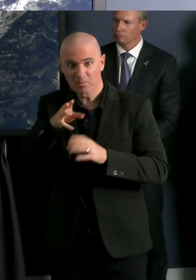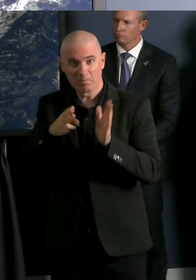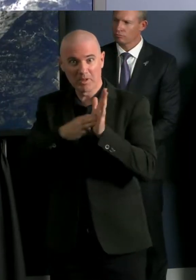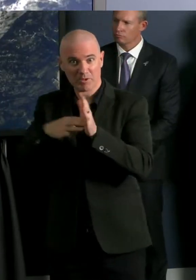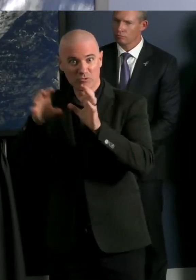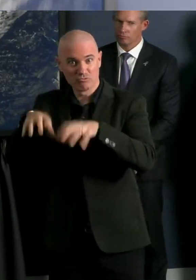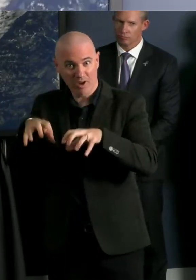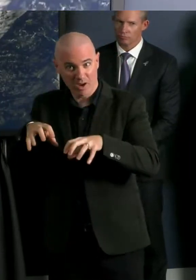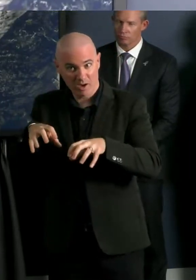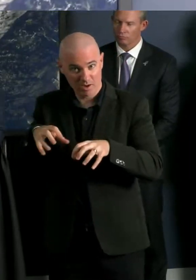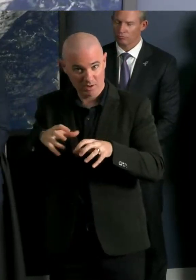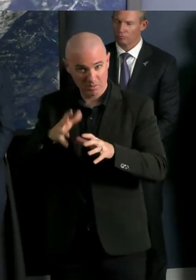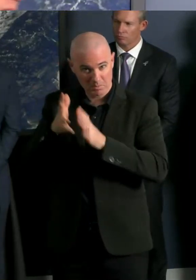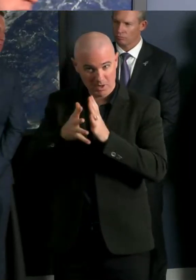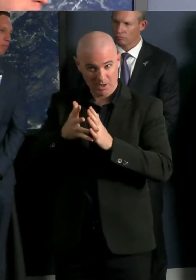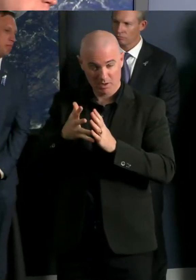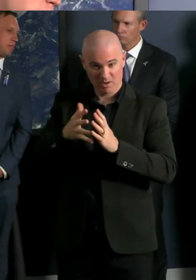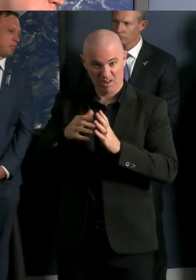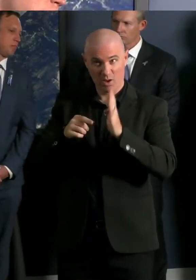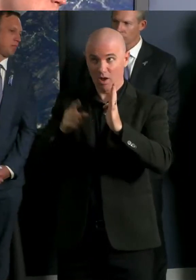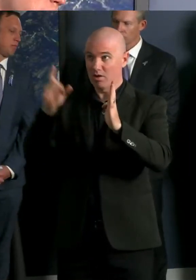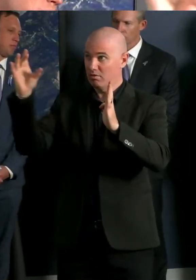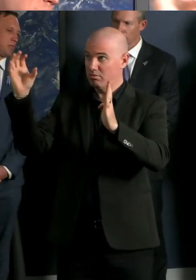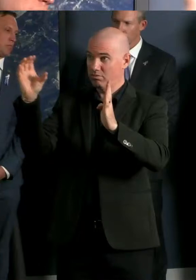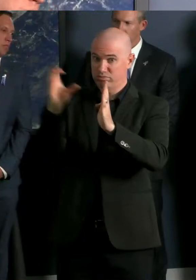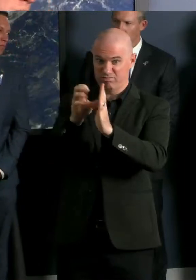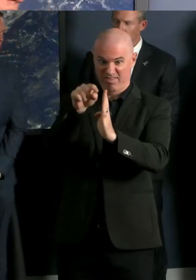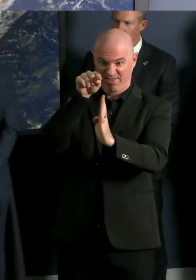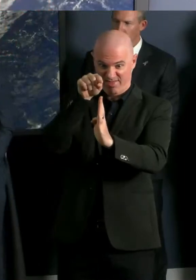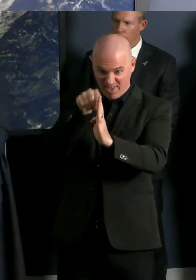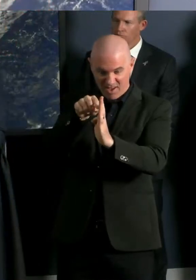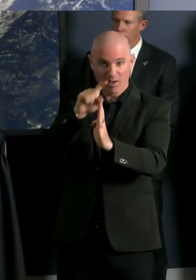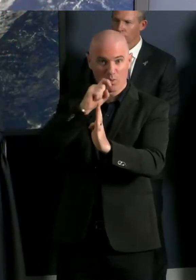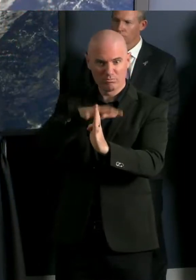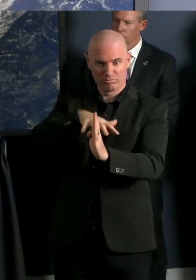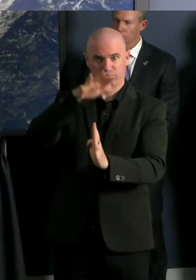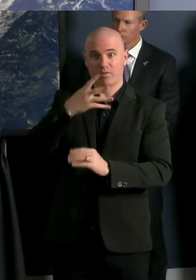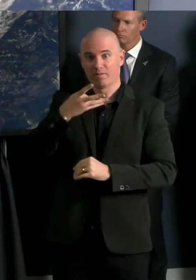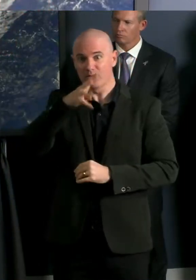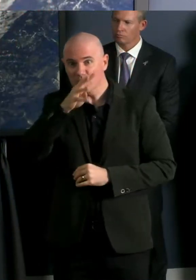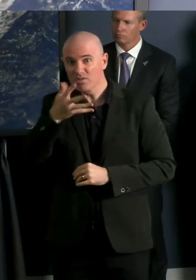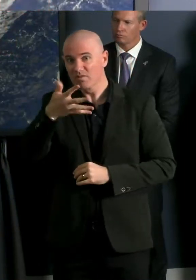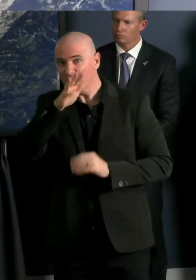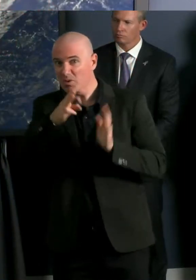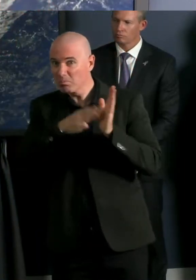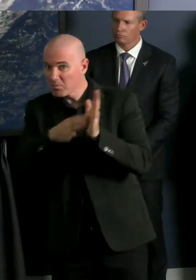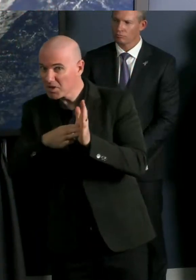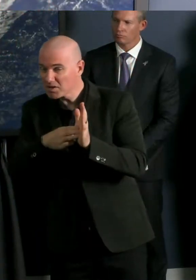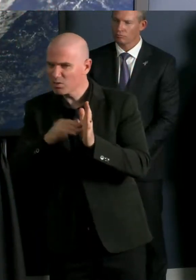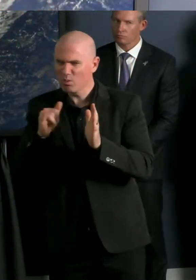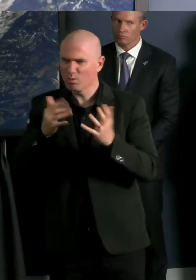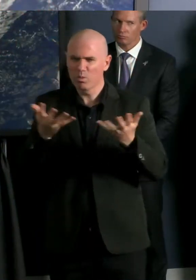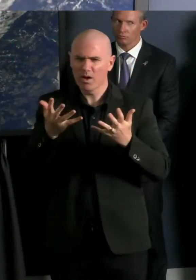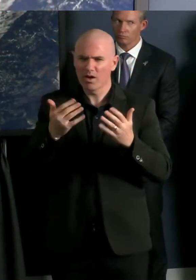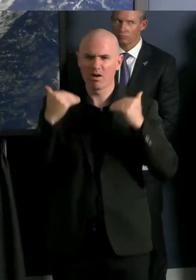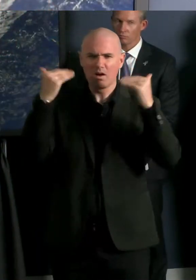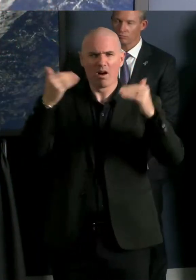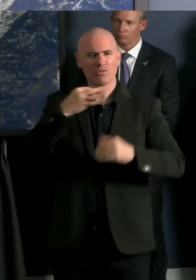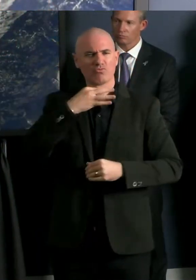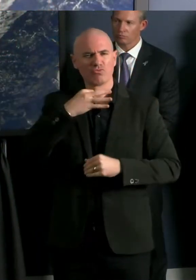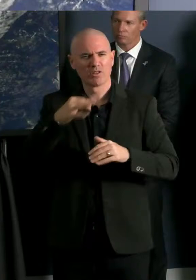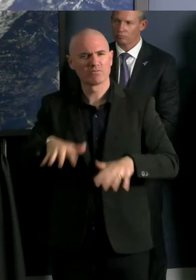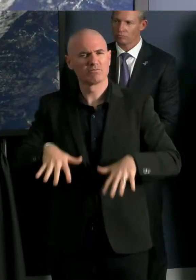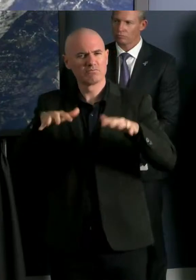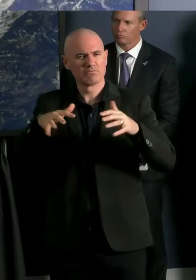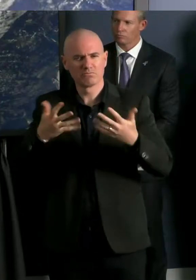cyclone Jasper makes landfall? Which of those areas are at highest risk? So the highest risk